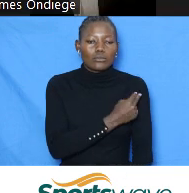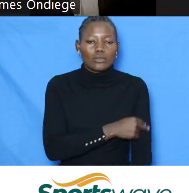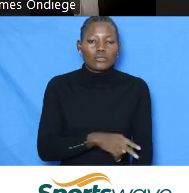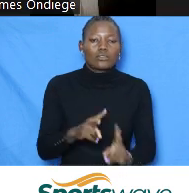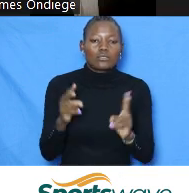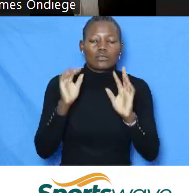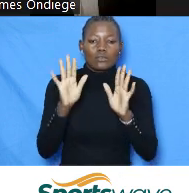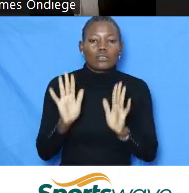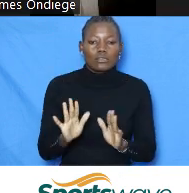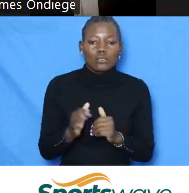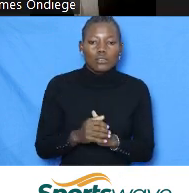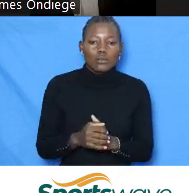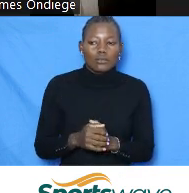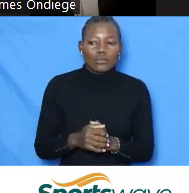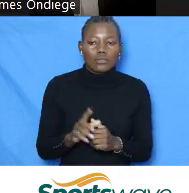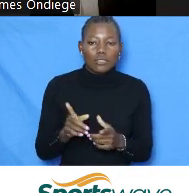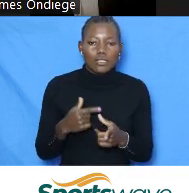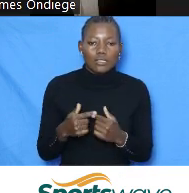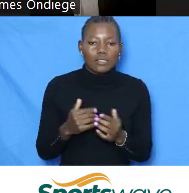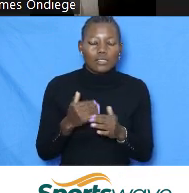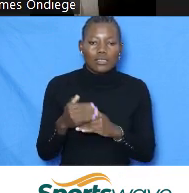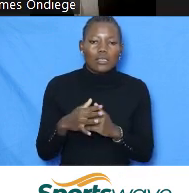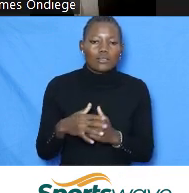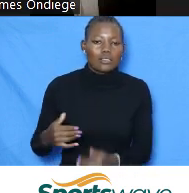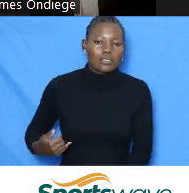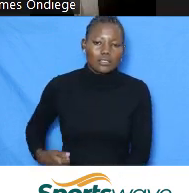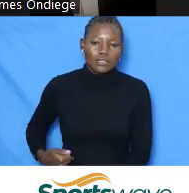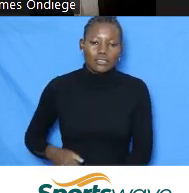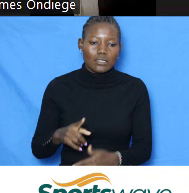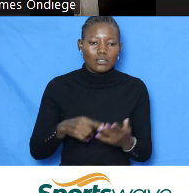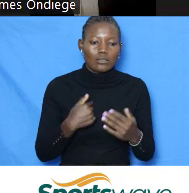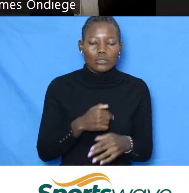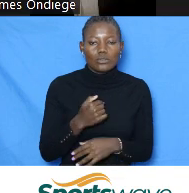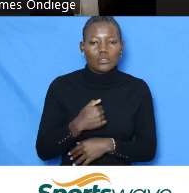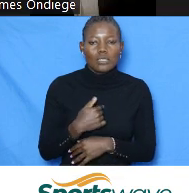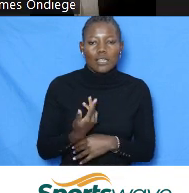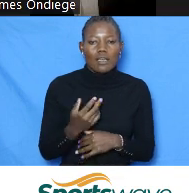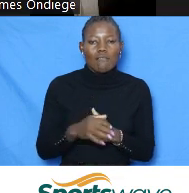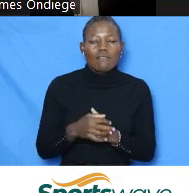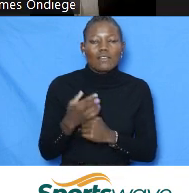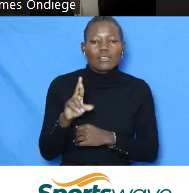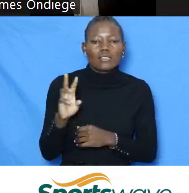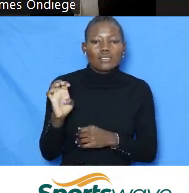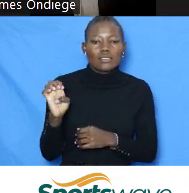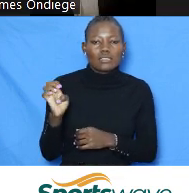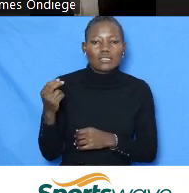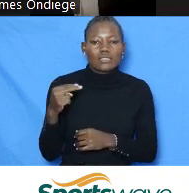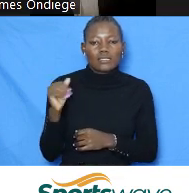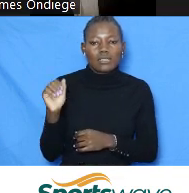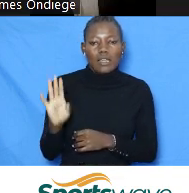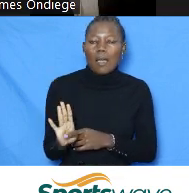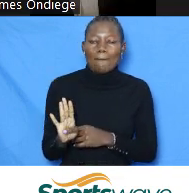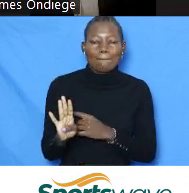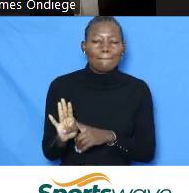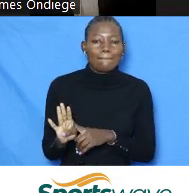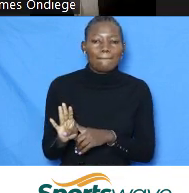important. And then after surgery, what we have is called rehabilitation. Now, rehabilitation, the key to